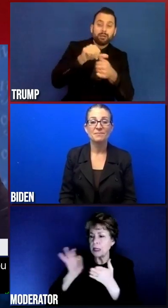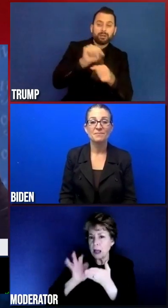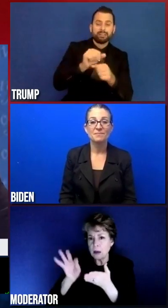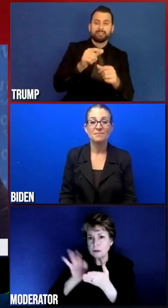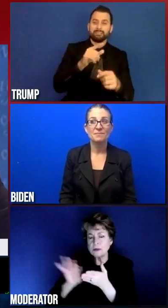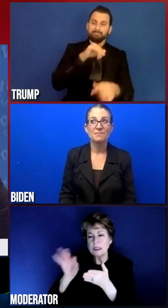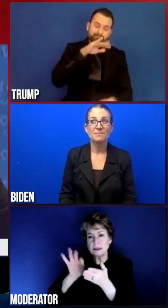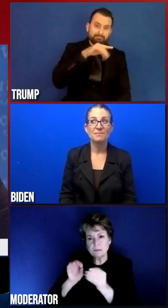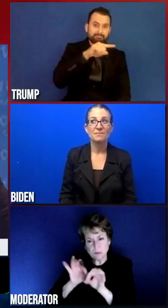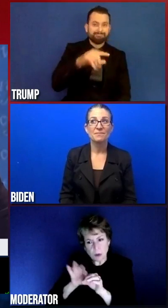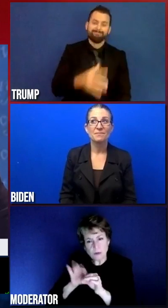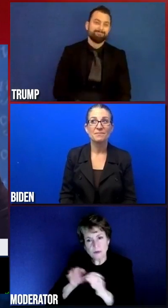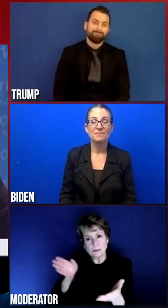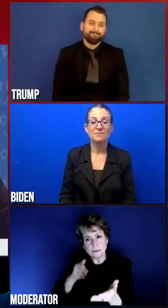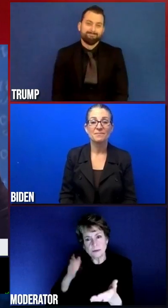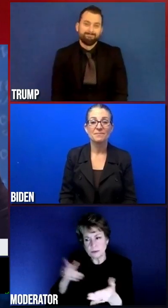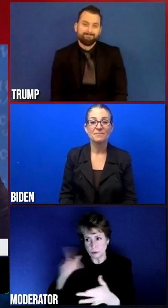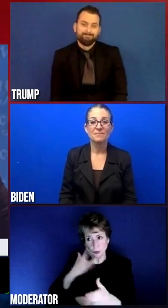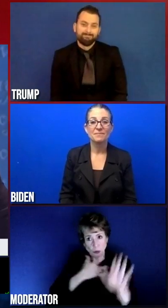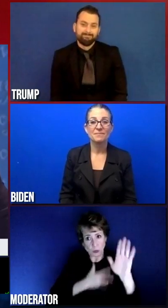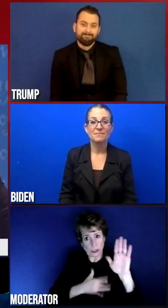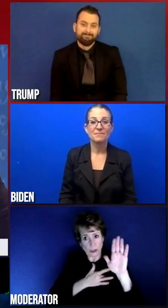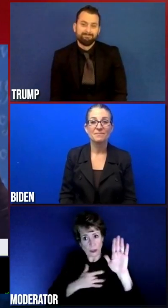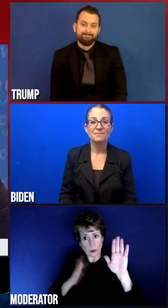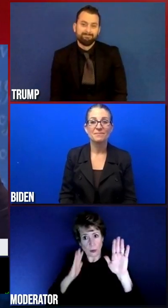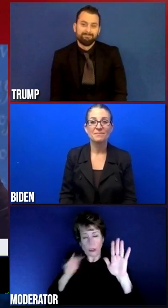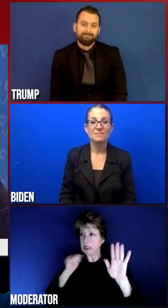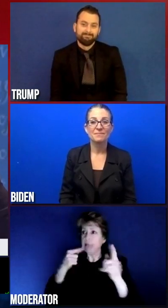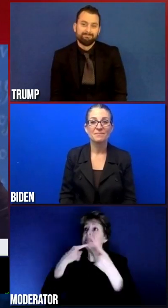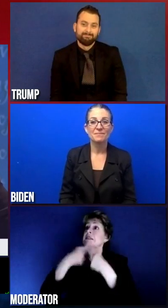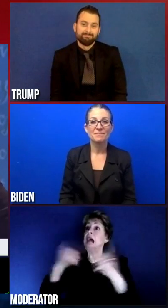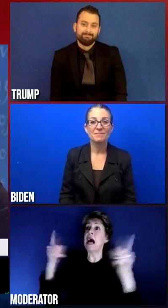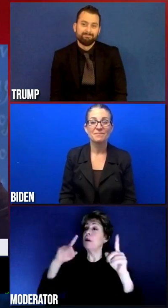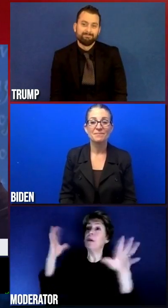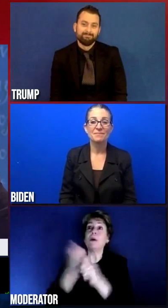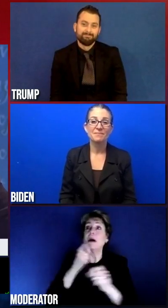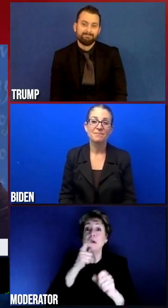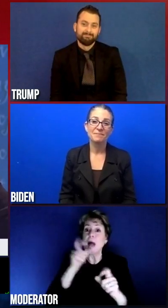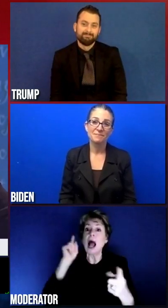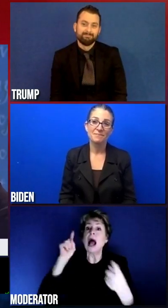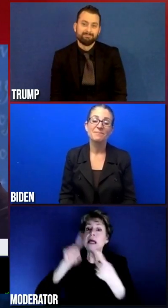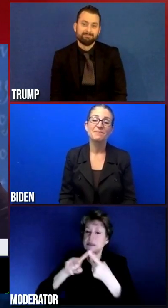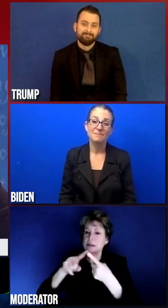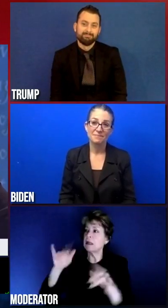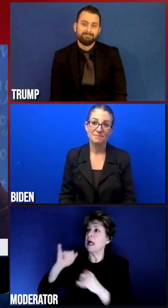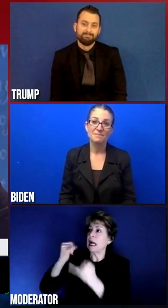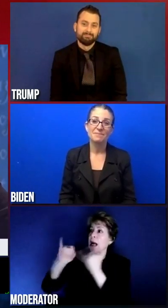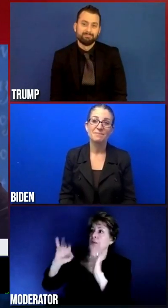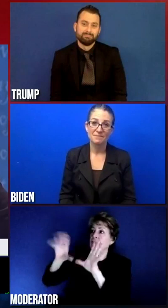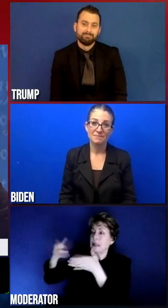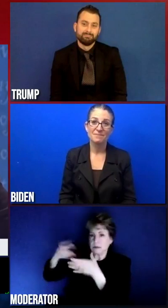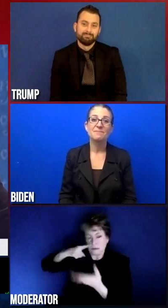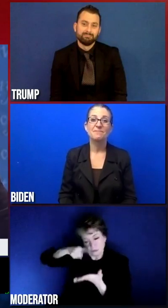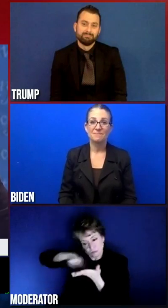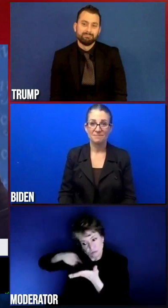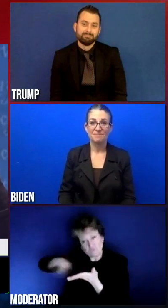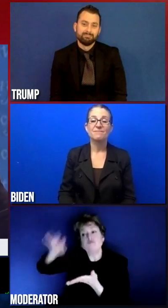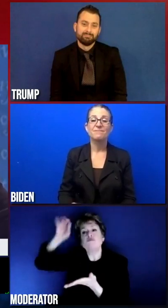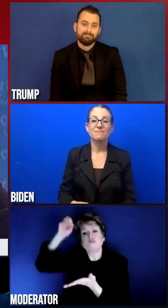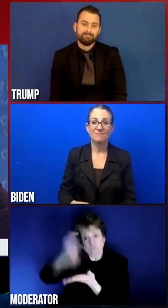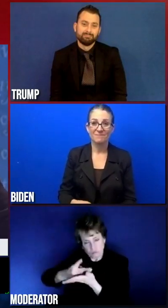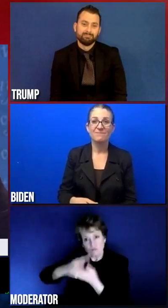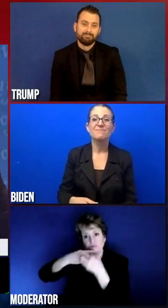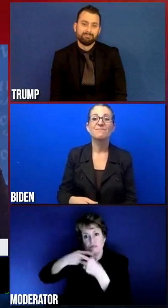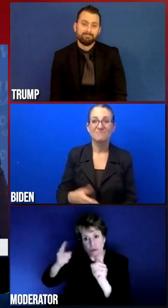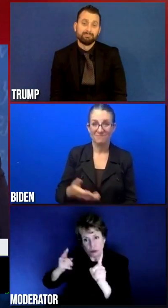declare victory until the election is independently certified? Yes, and here's the deal. We count the ballots, as you pointed out. Some of